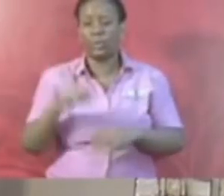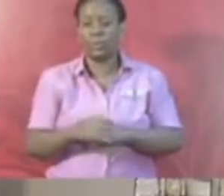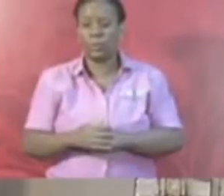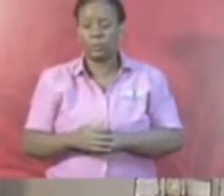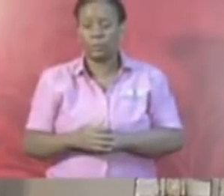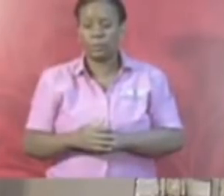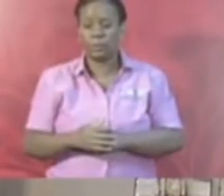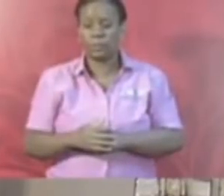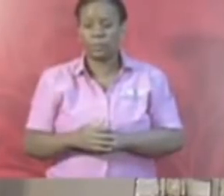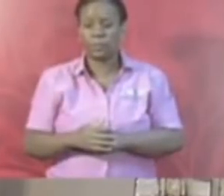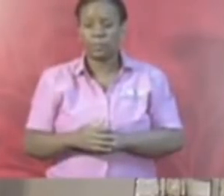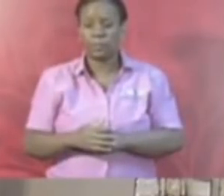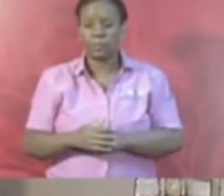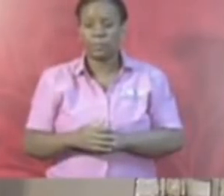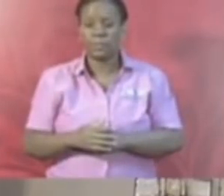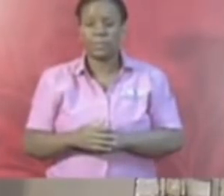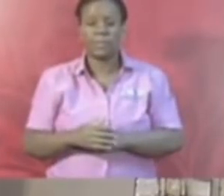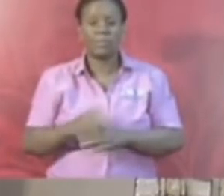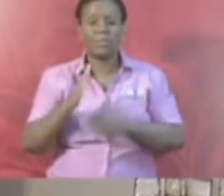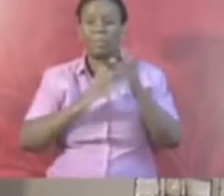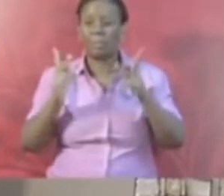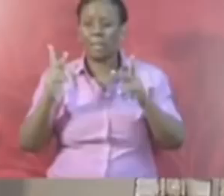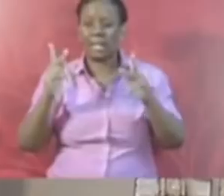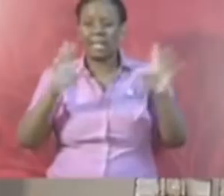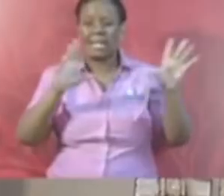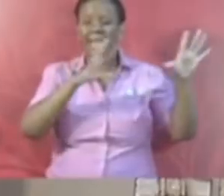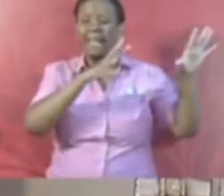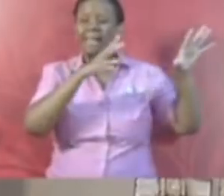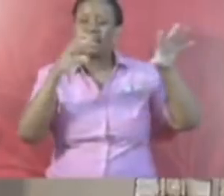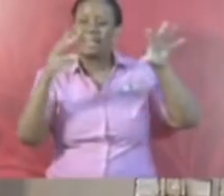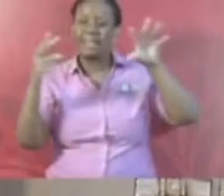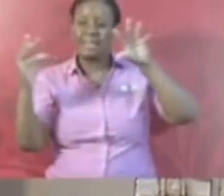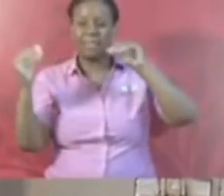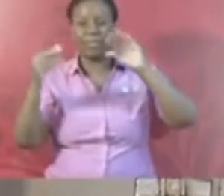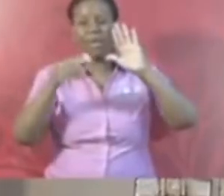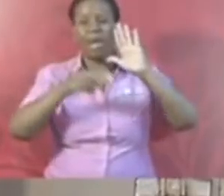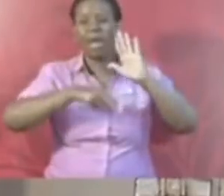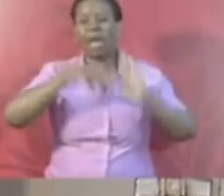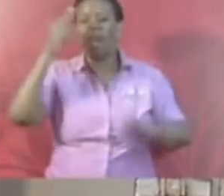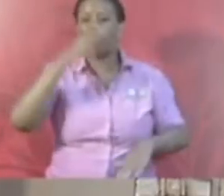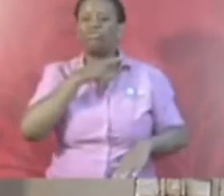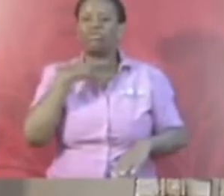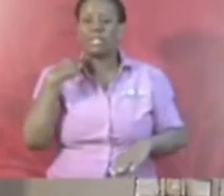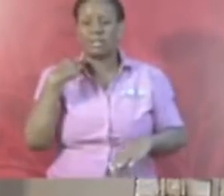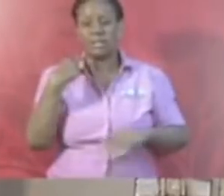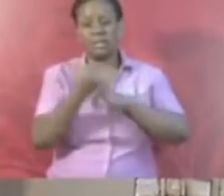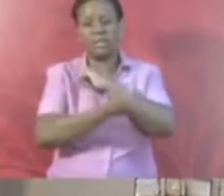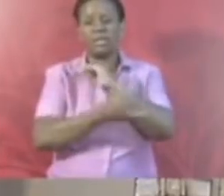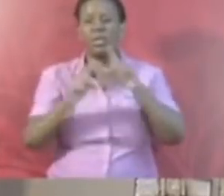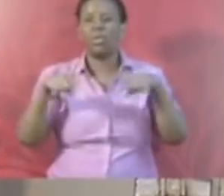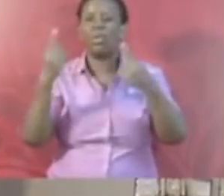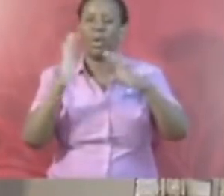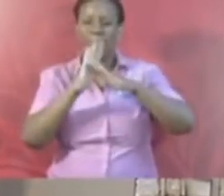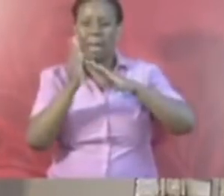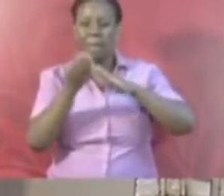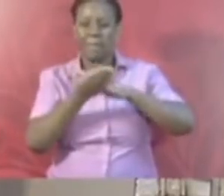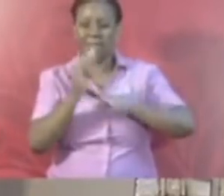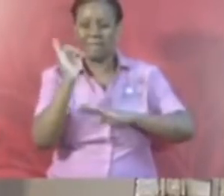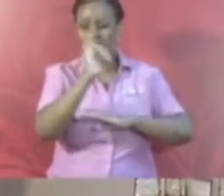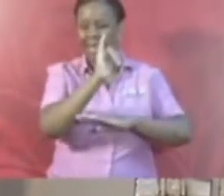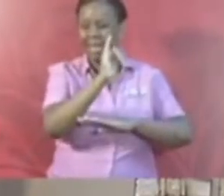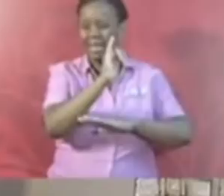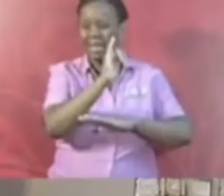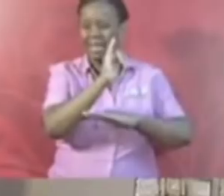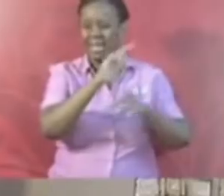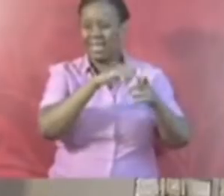have left, some from high-risk countries, and gone to Barbados and are looking to jump across. No problem with that once